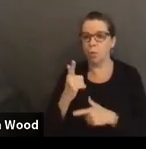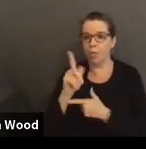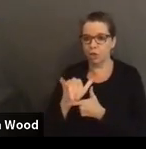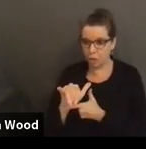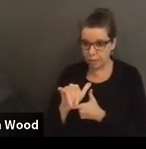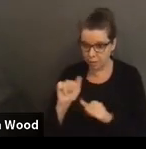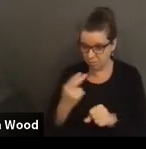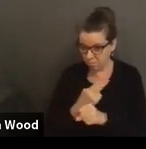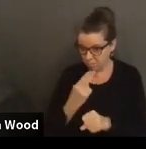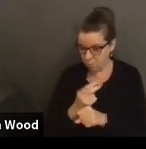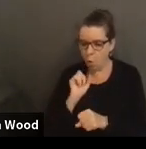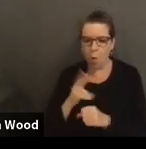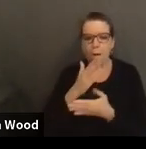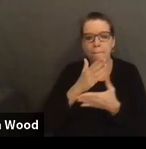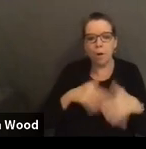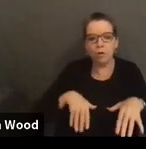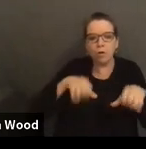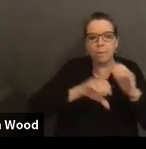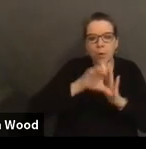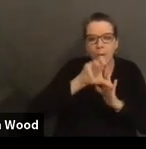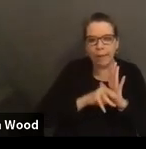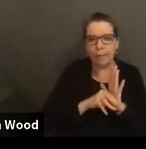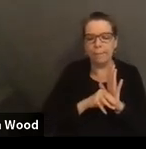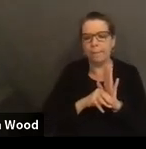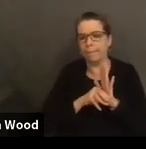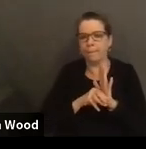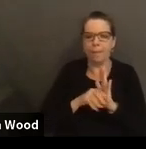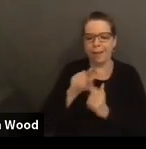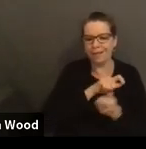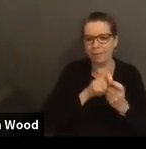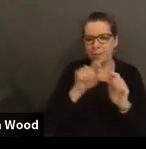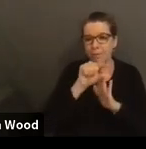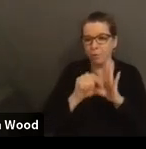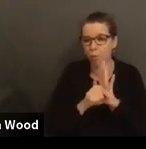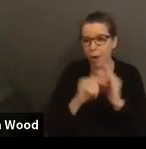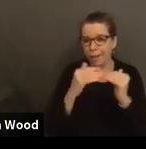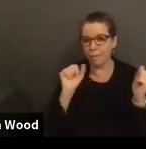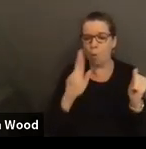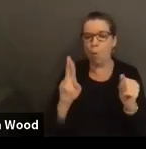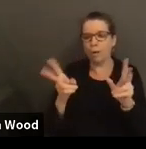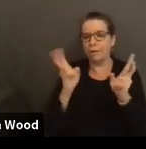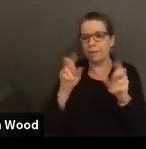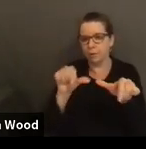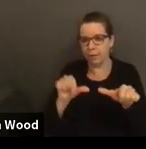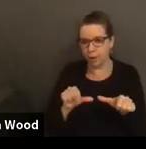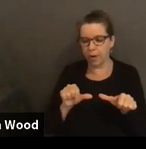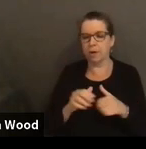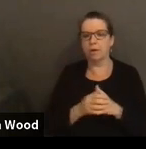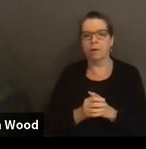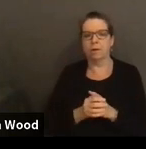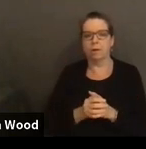to do a partial adoption where you look at adopting a specific grade band or subject area. where you have